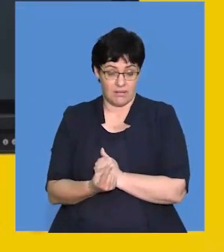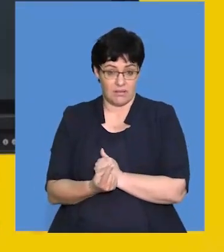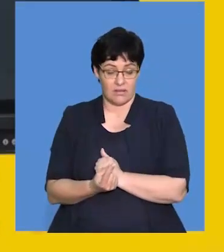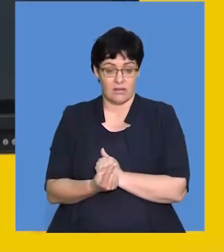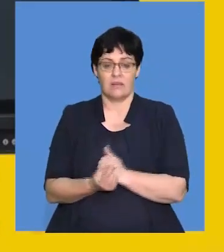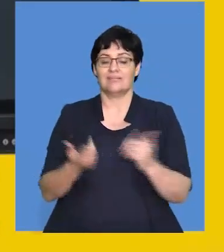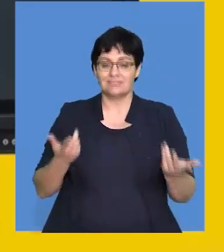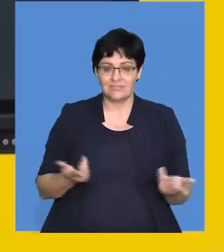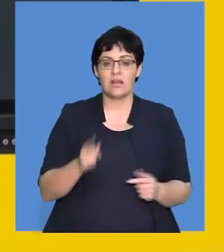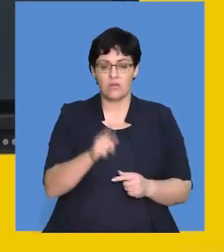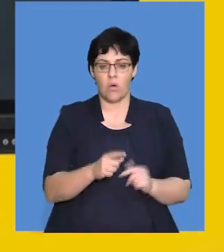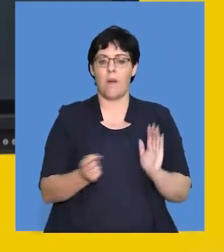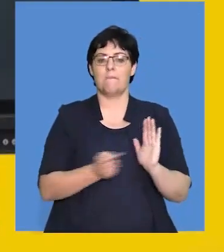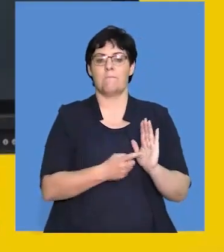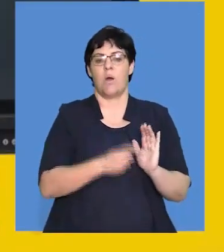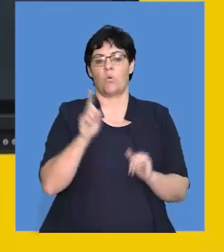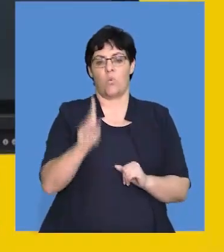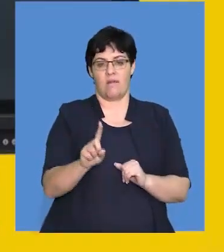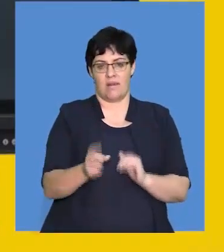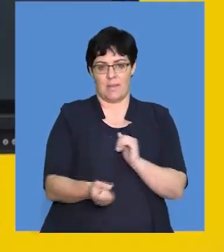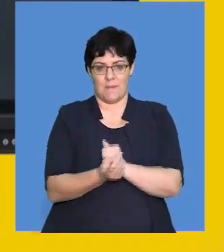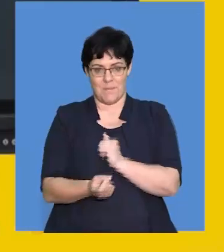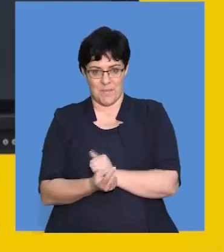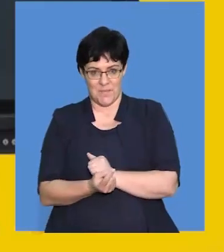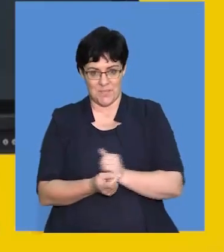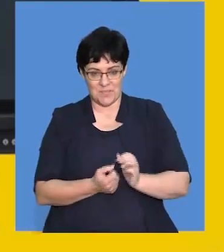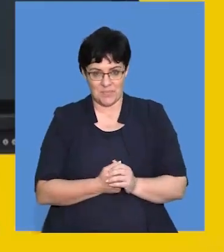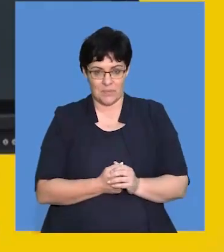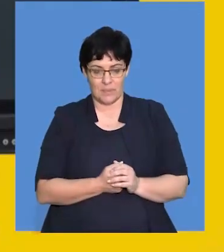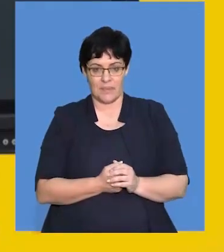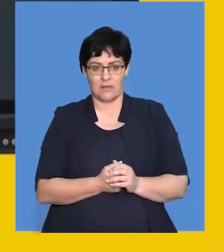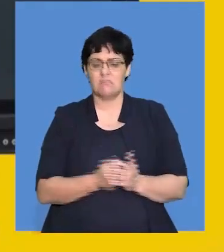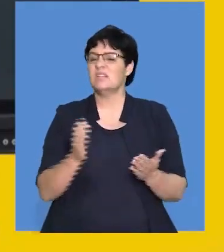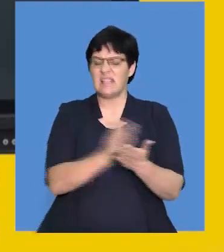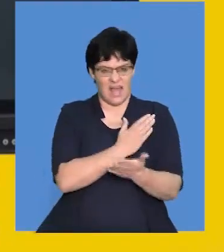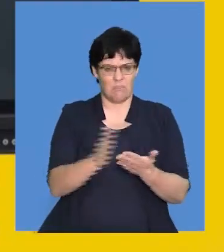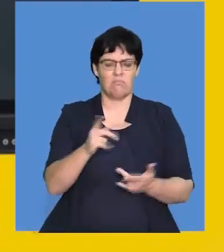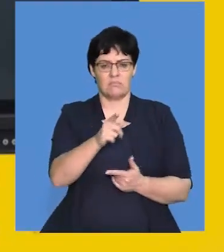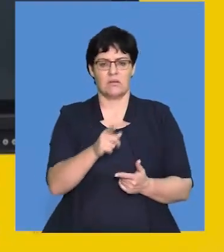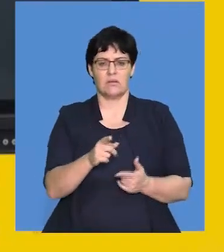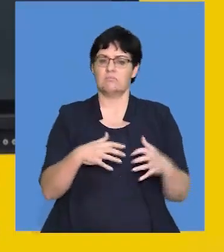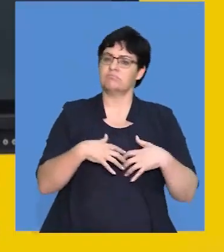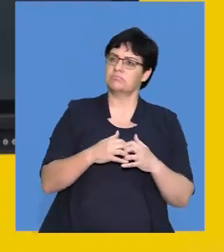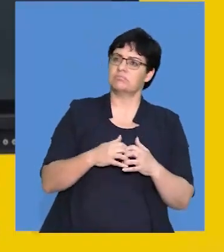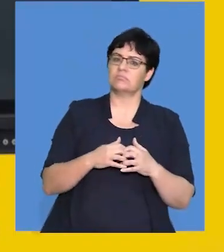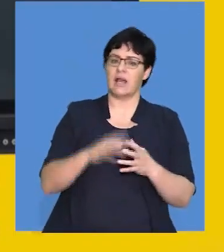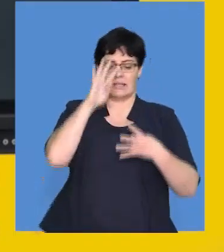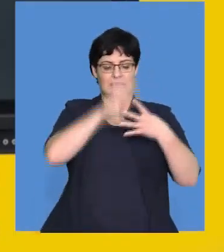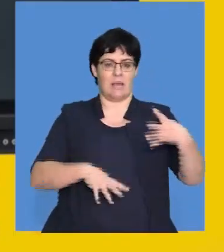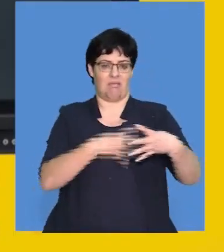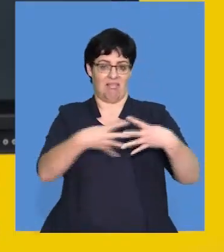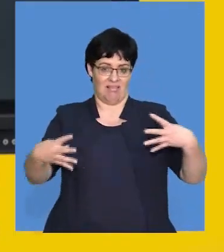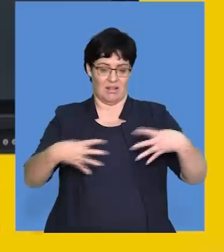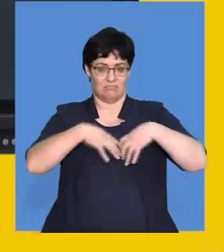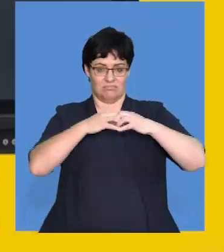takes place. This is where your 1 mark questions will be coming from. Sometimes you may get a